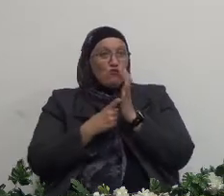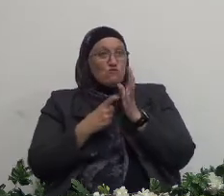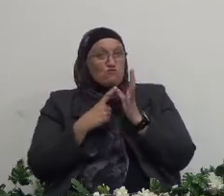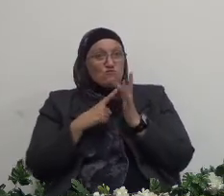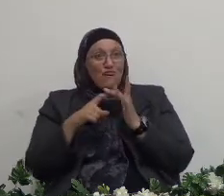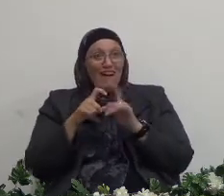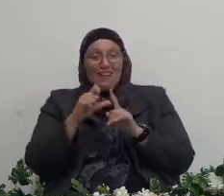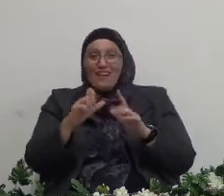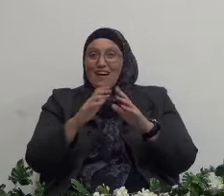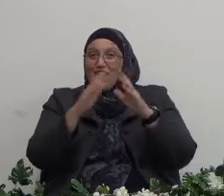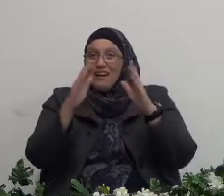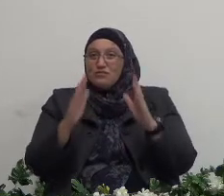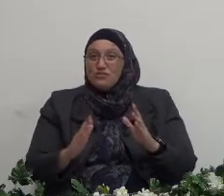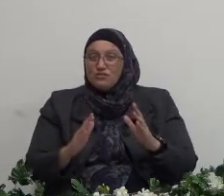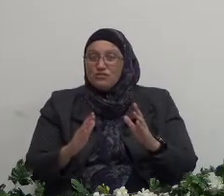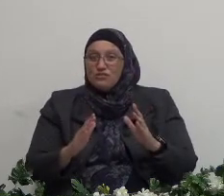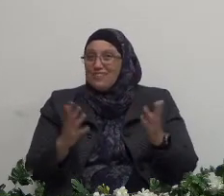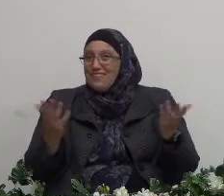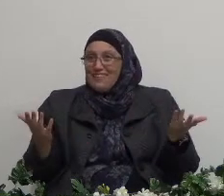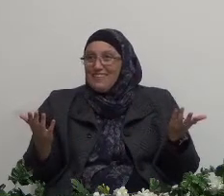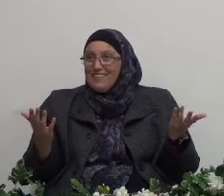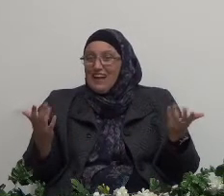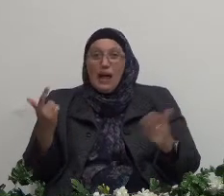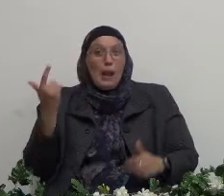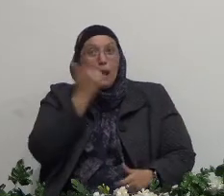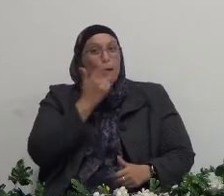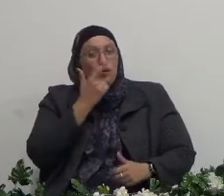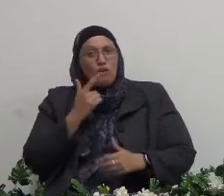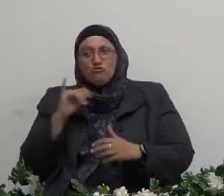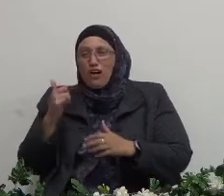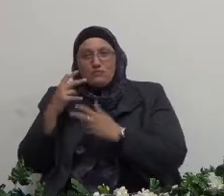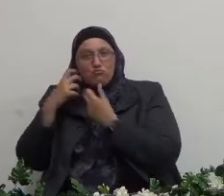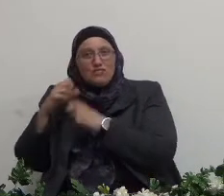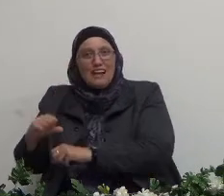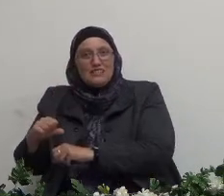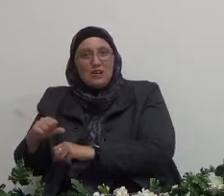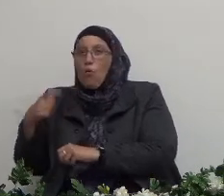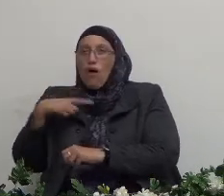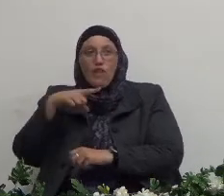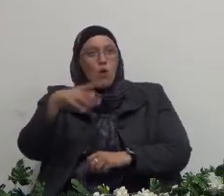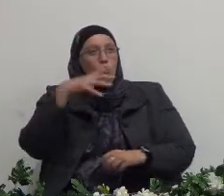and because for the security of Israel and the safety of